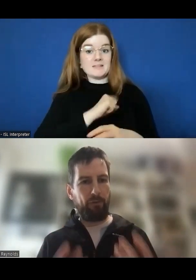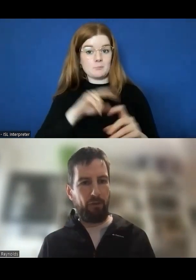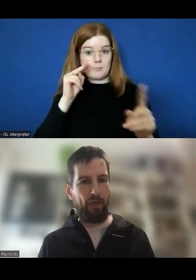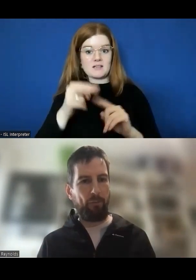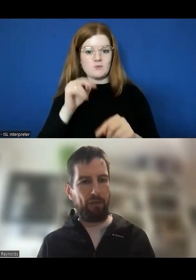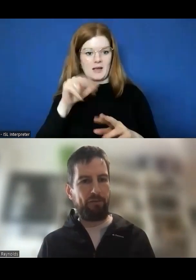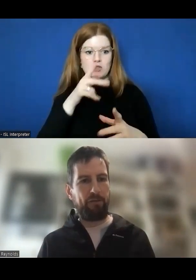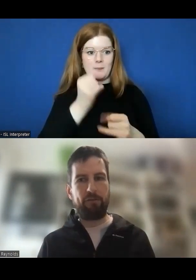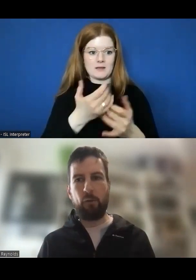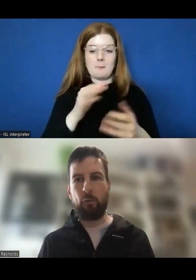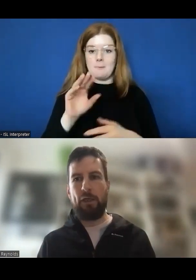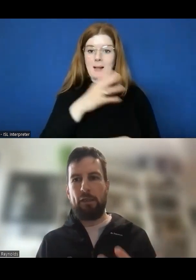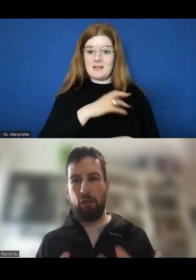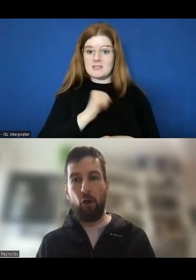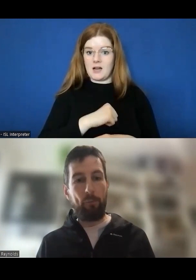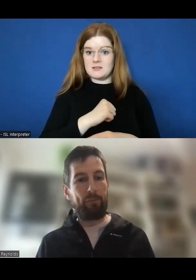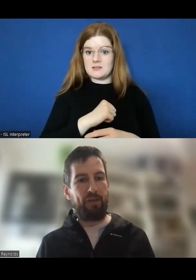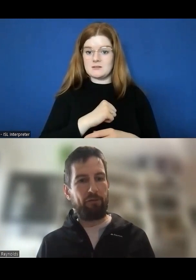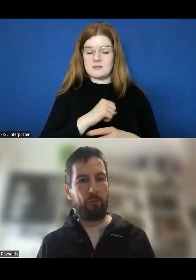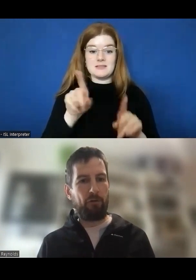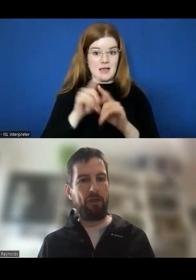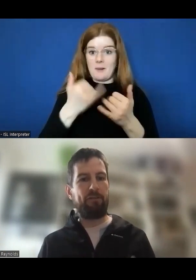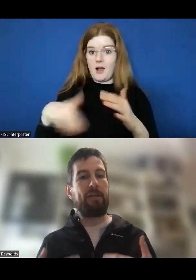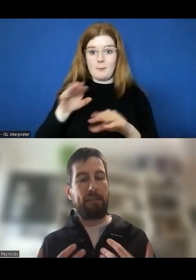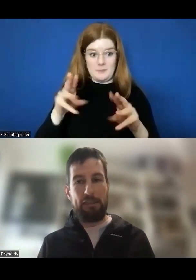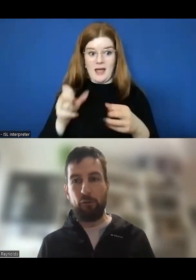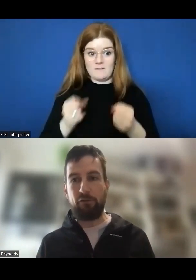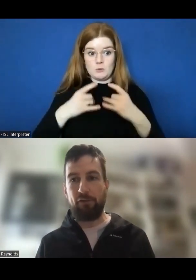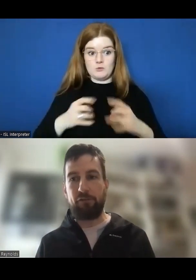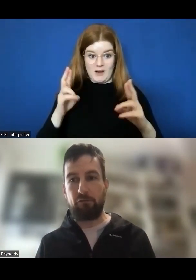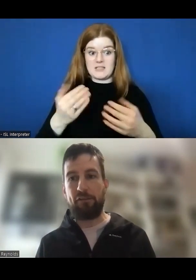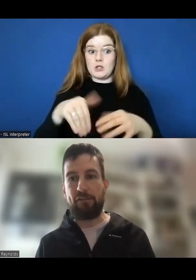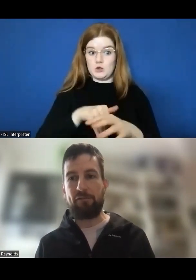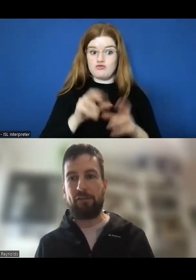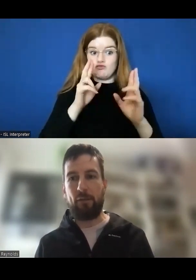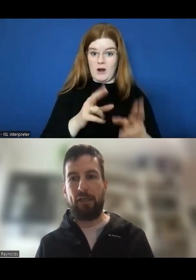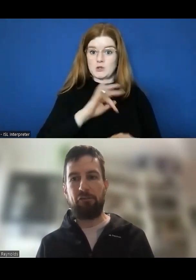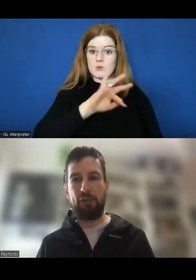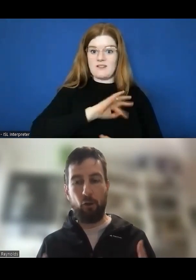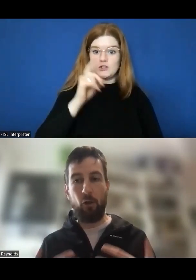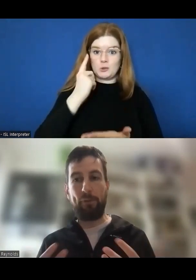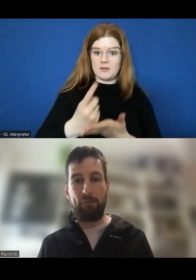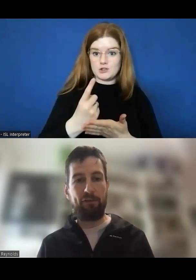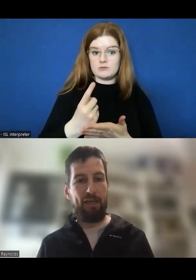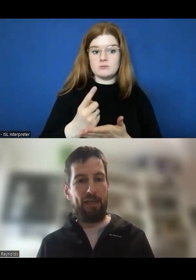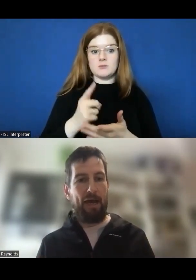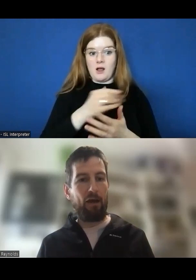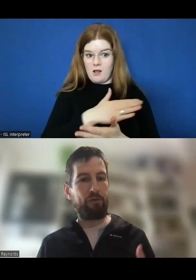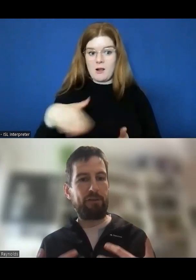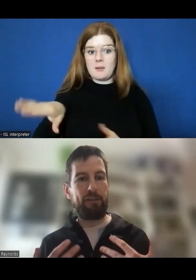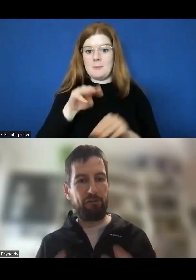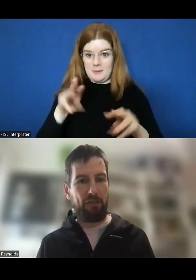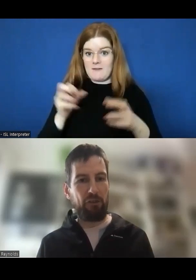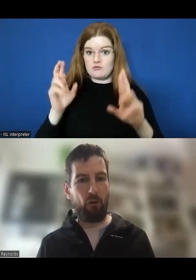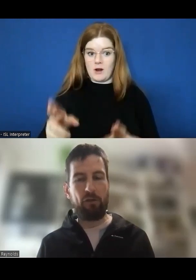talk about, you know, how Palestinians do, like all peoples, have human rights. That includes a right to self-determination that all peoples